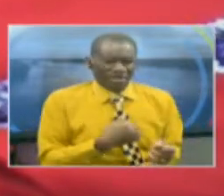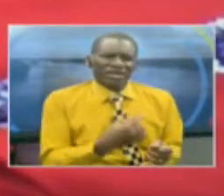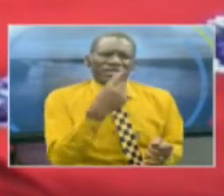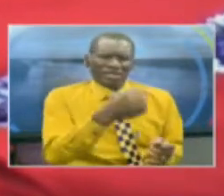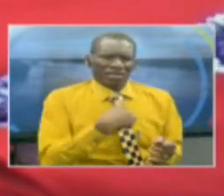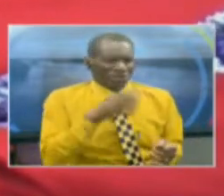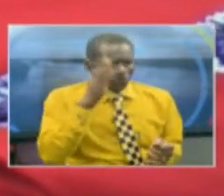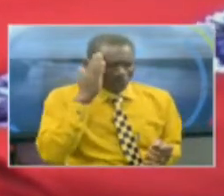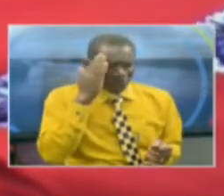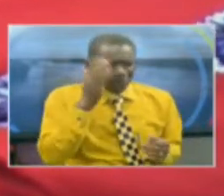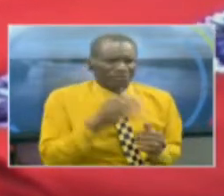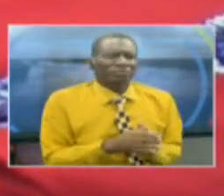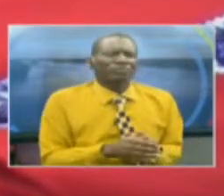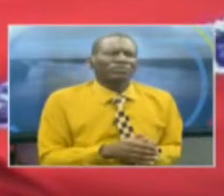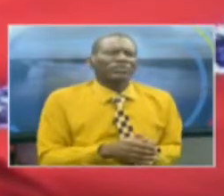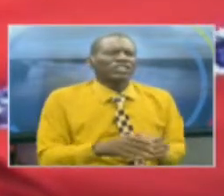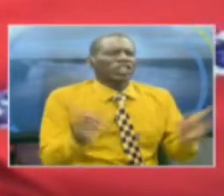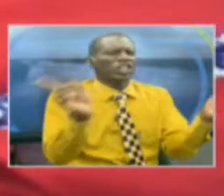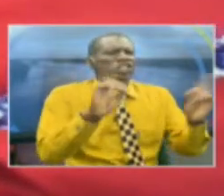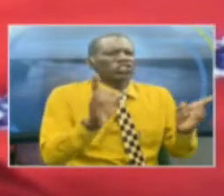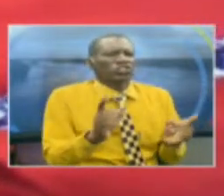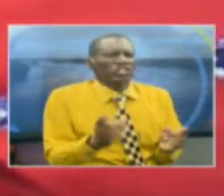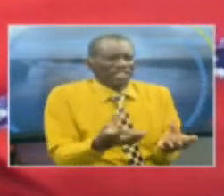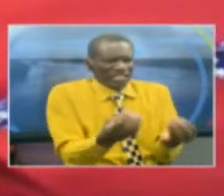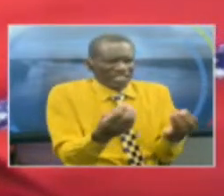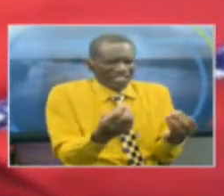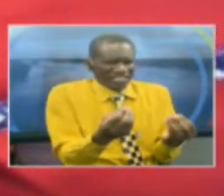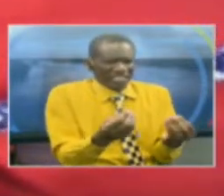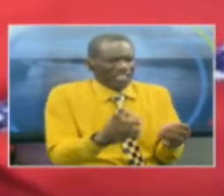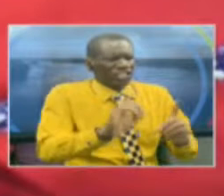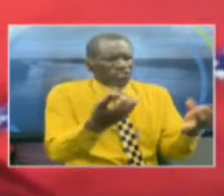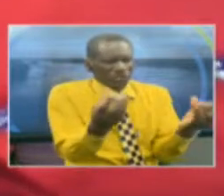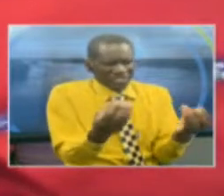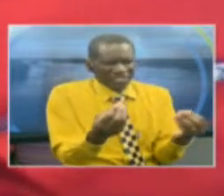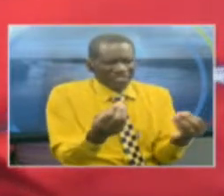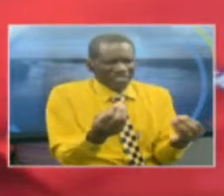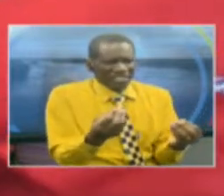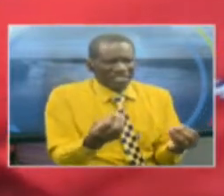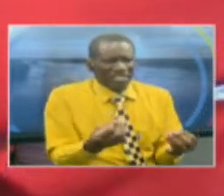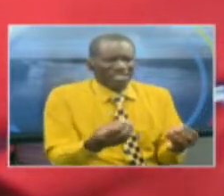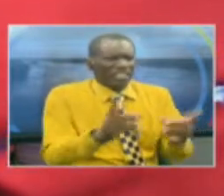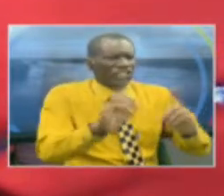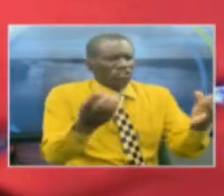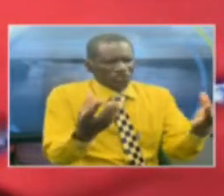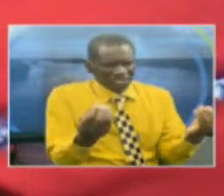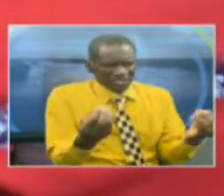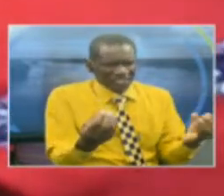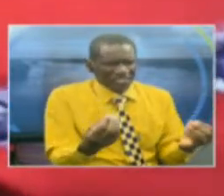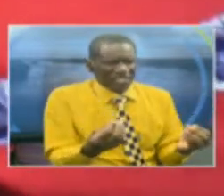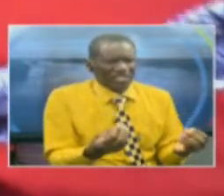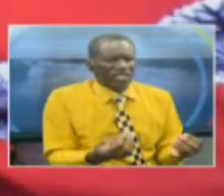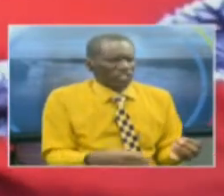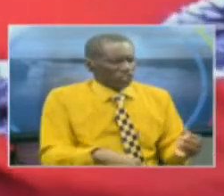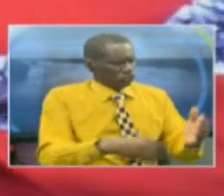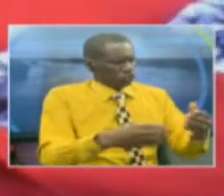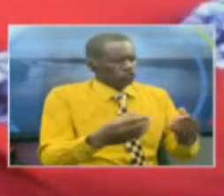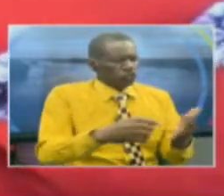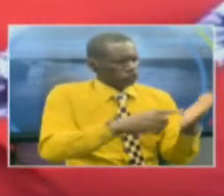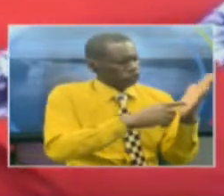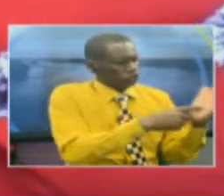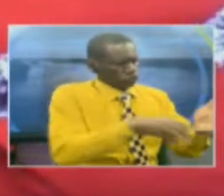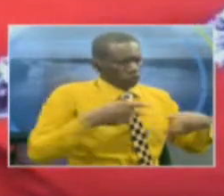know, it is not very easy to take you to people, to show that you're a wife and all that,